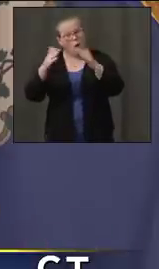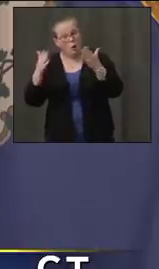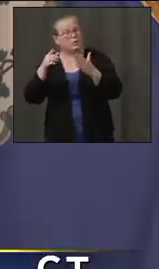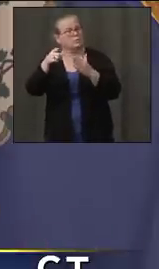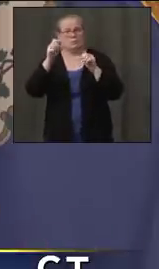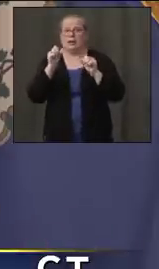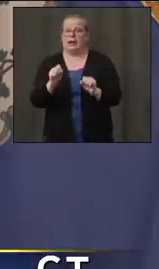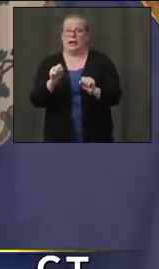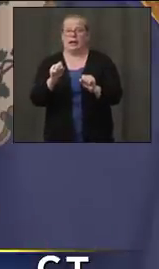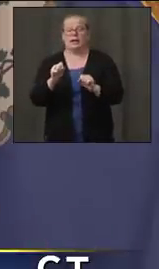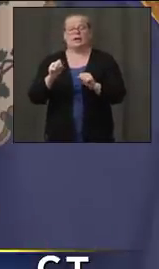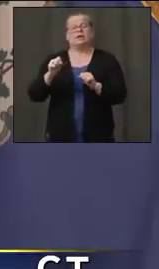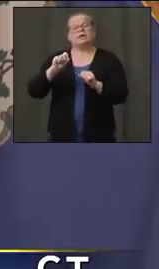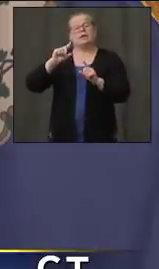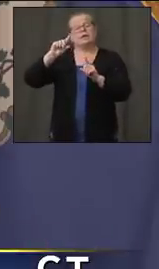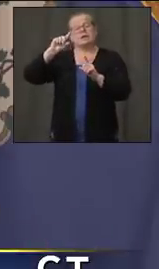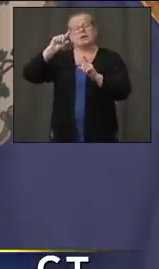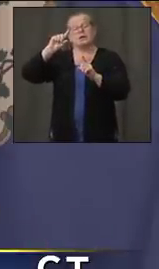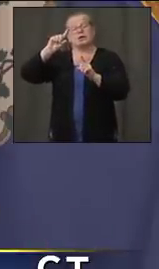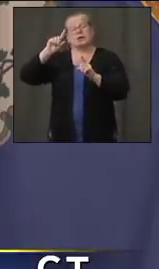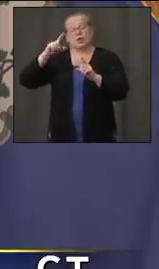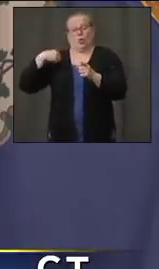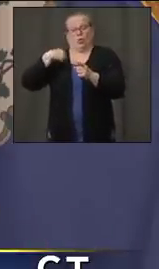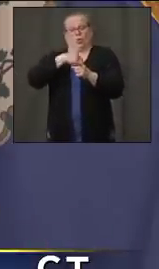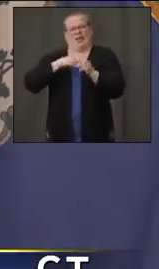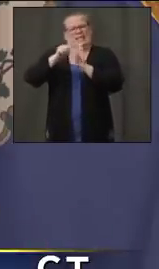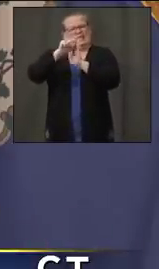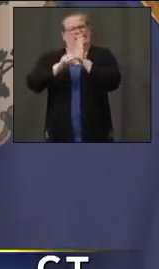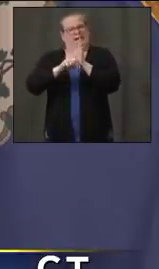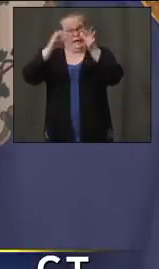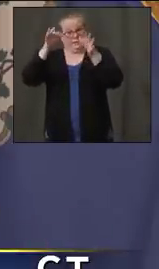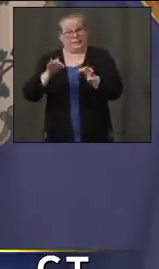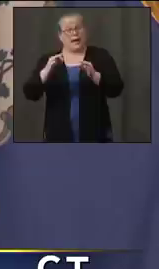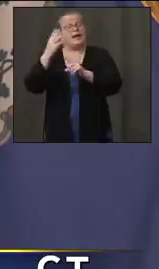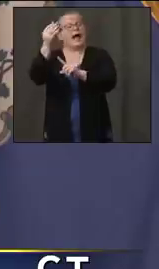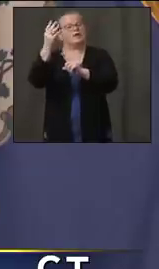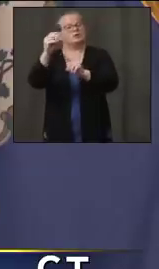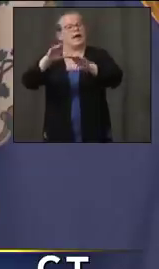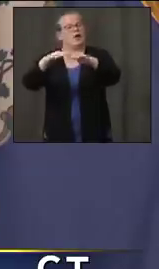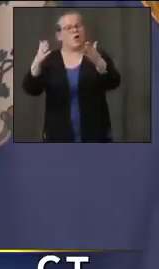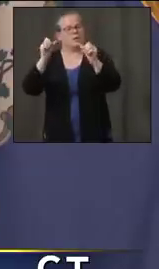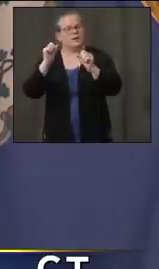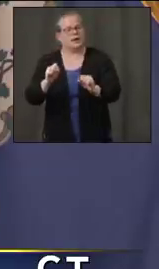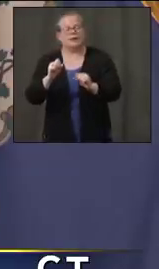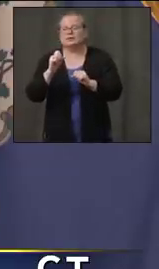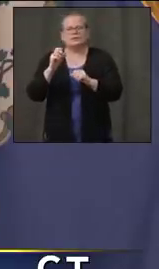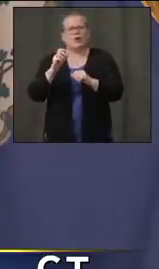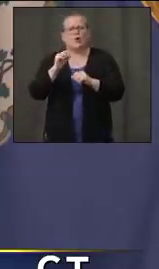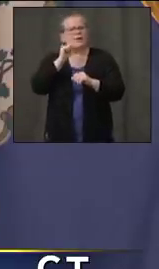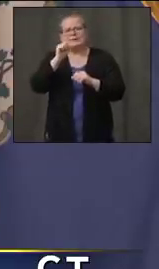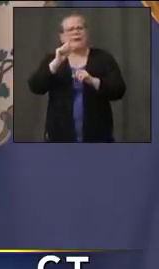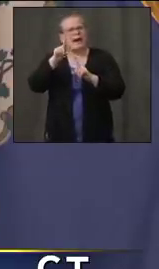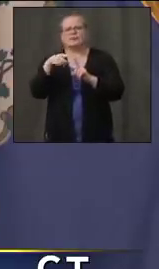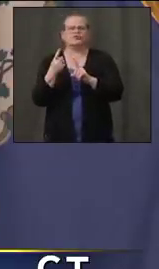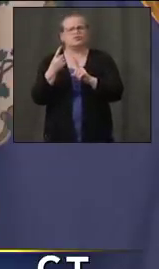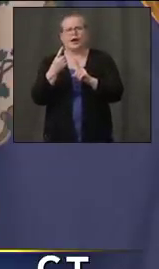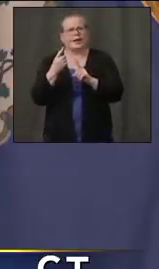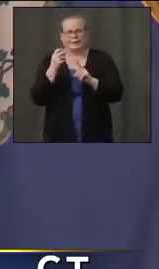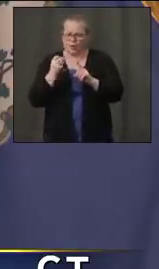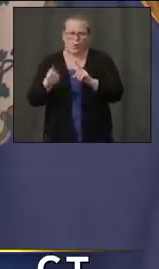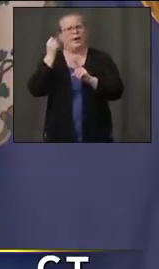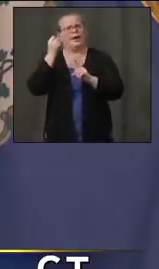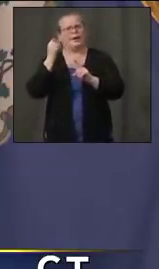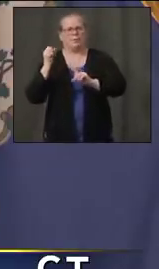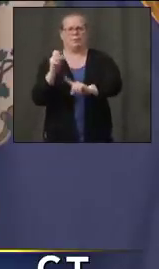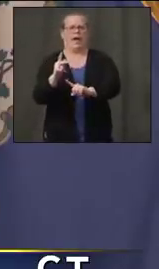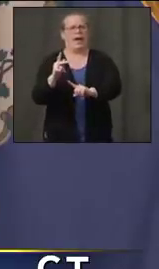determined with us, starting with the outside. As I tried to say before, it's not simply a matter of flicking that switch and everybody goes back. We have to